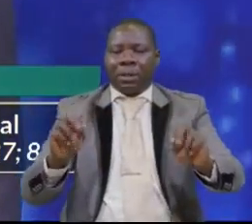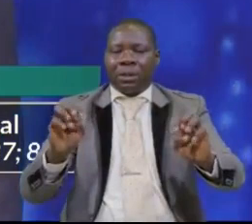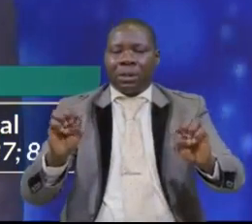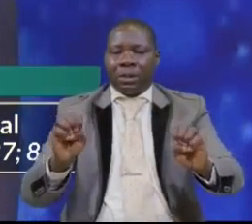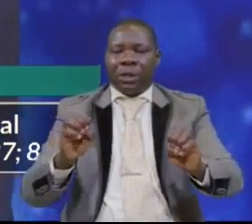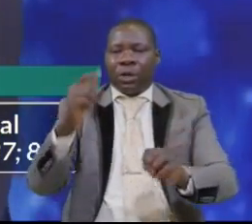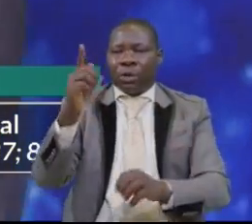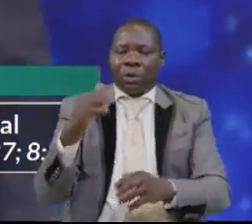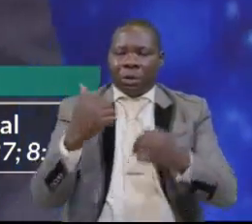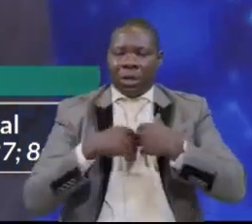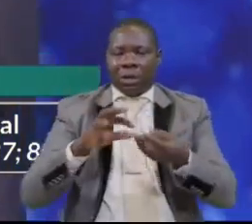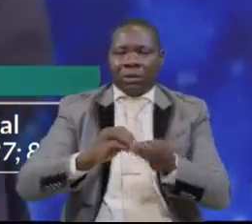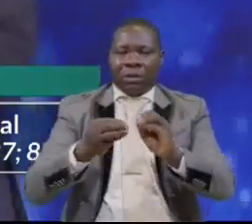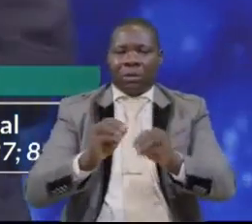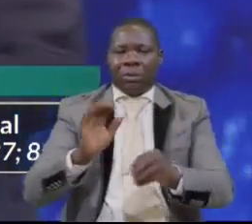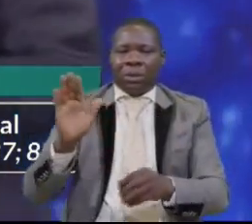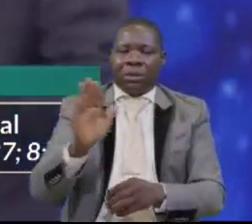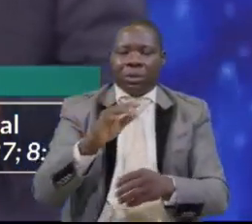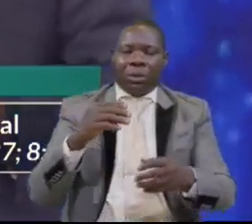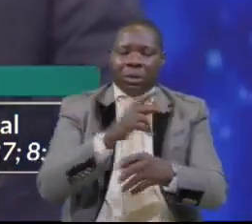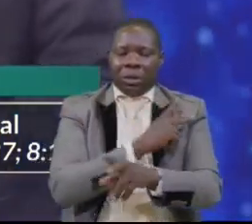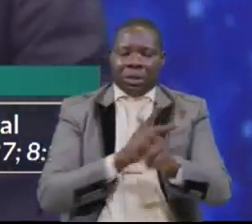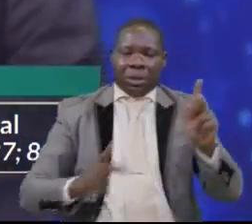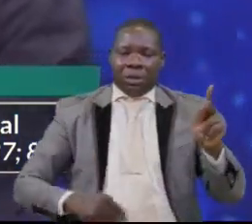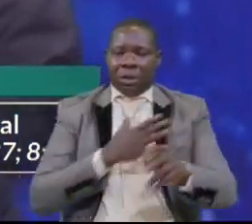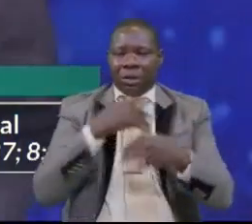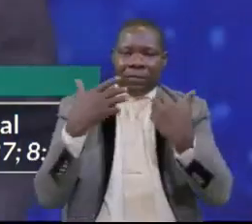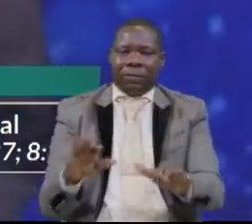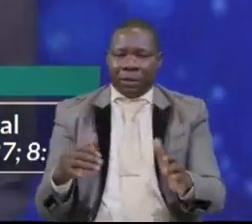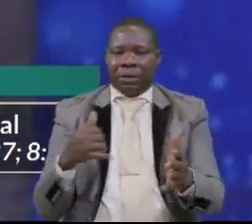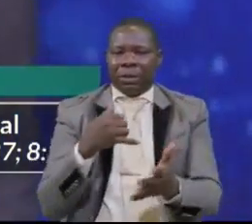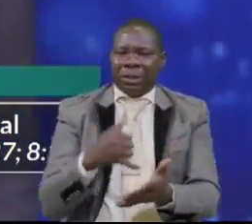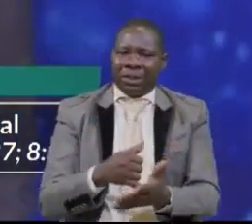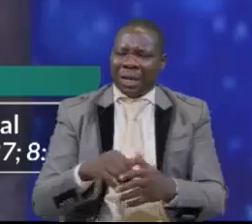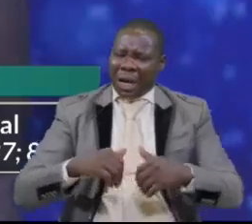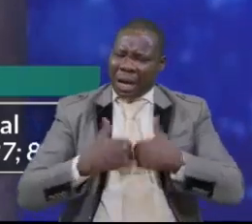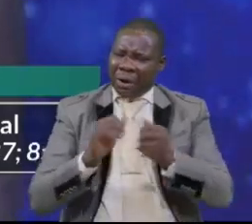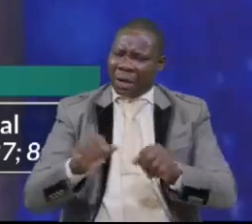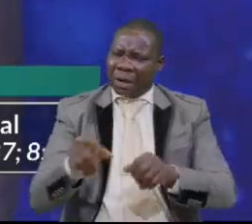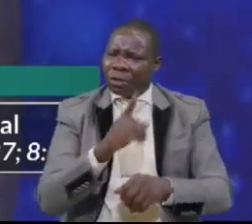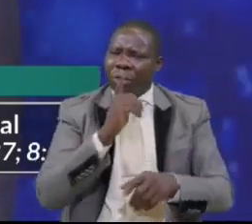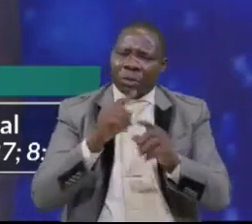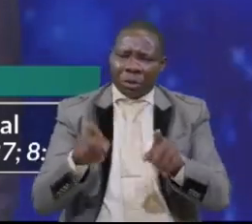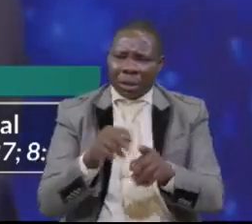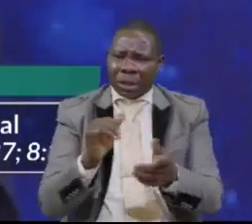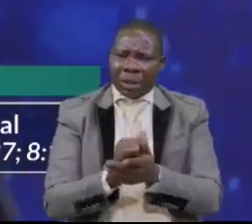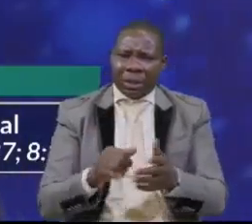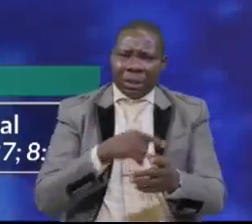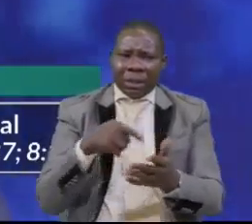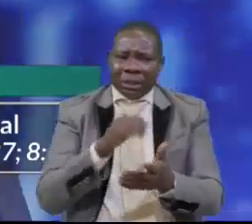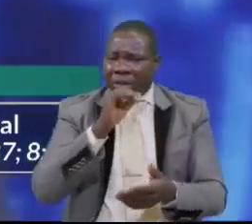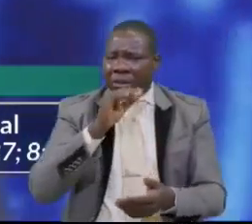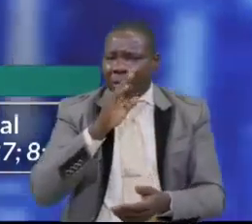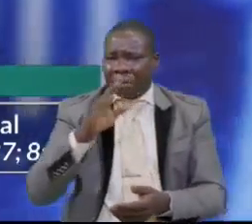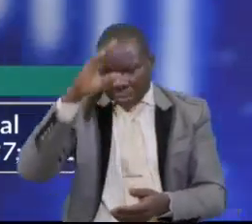kingdom and finished it how could you talk like that this man is profane this man is terrible